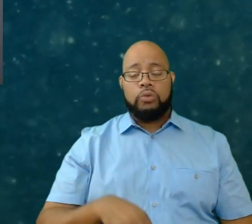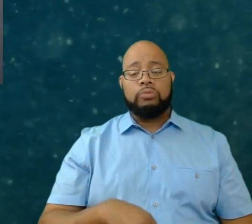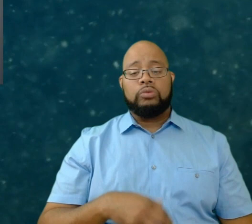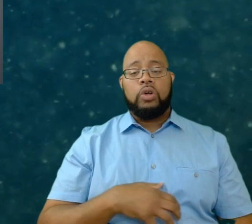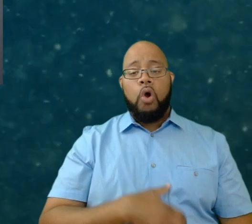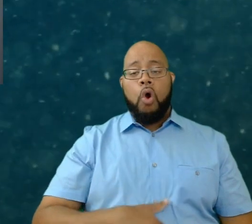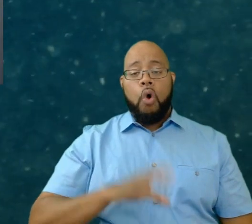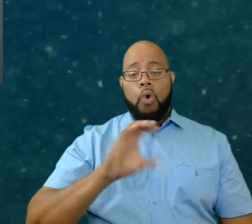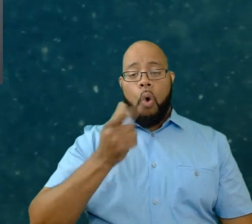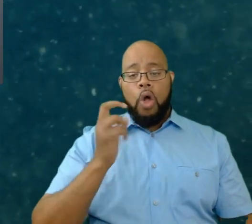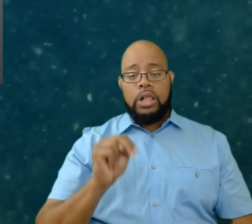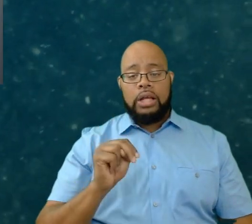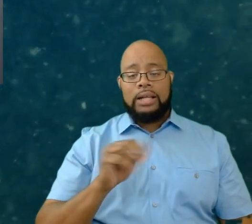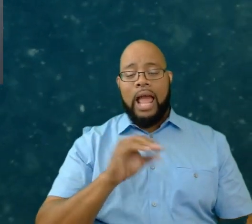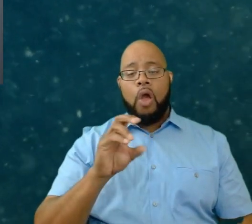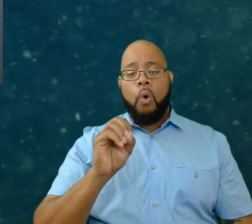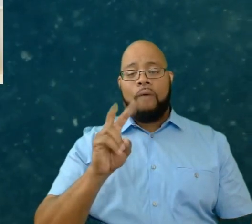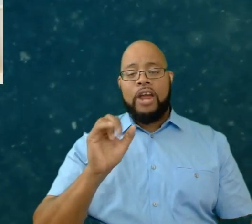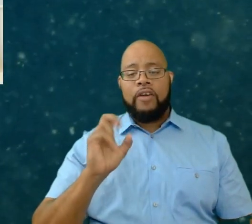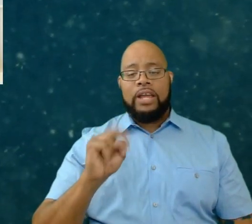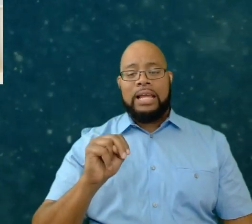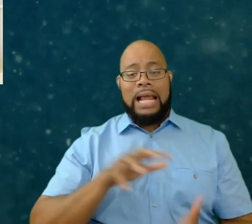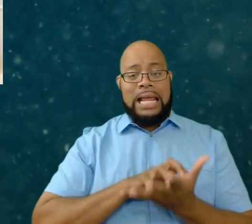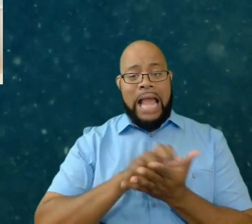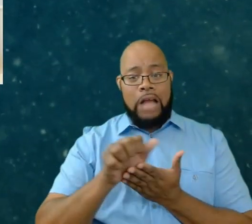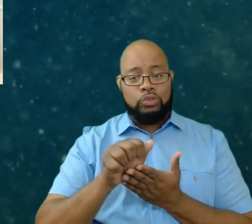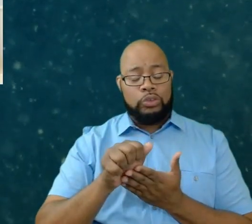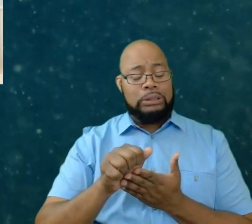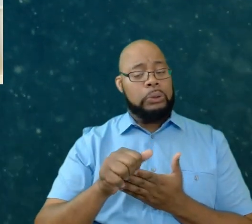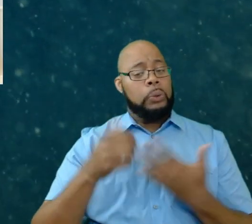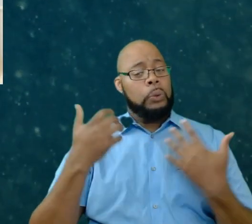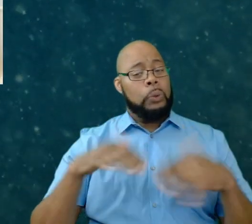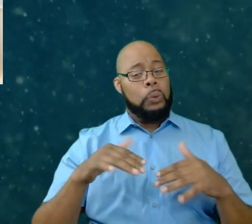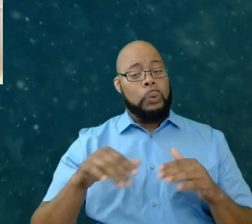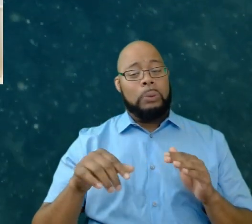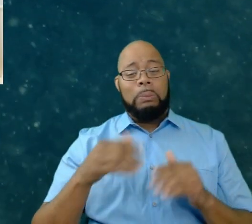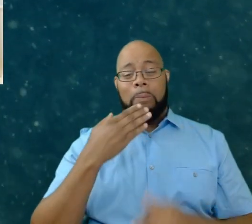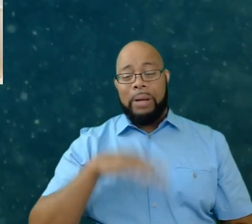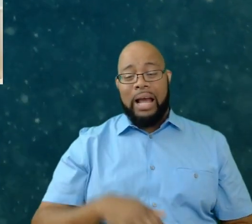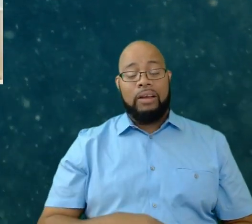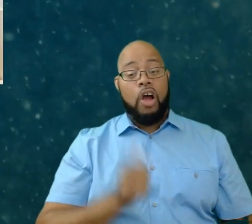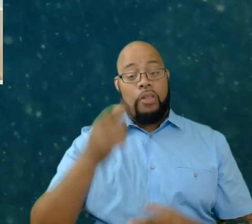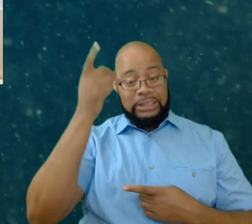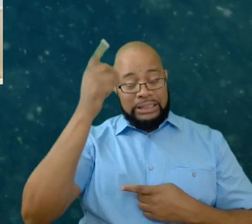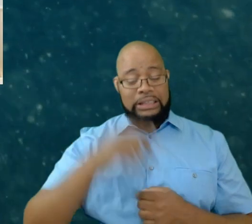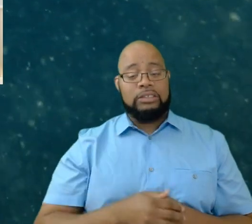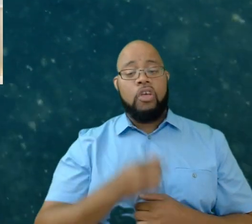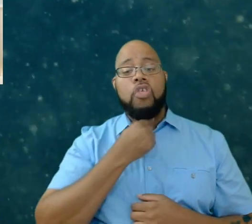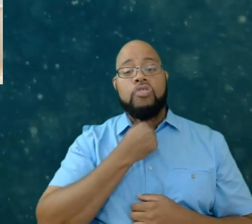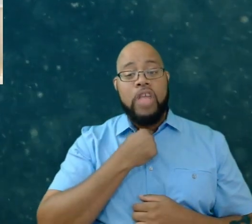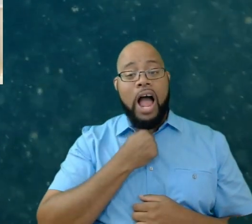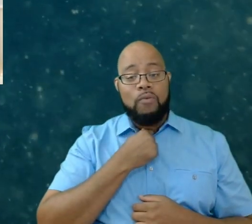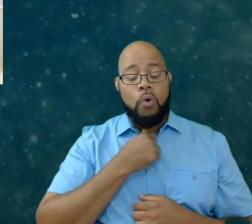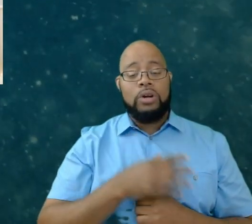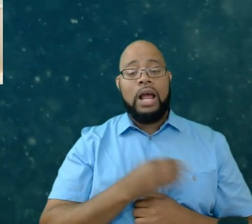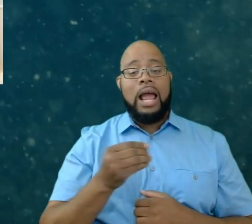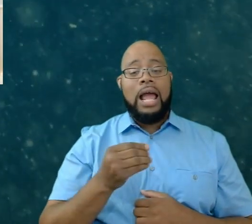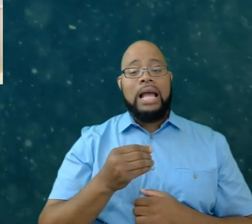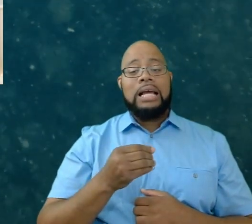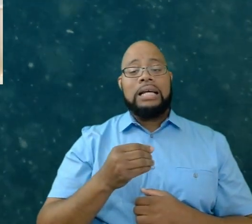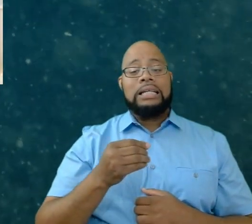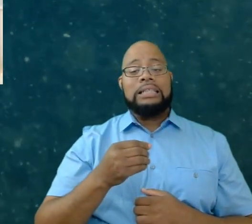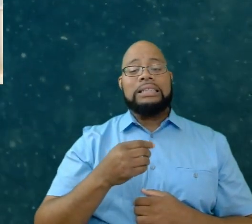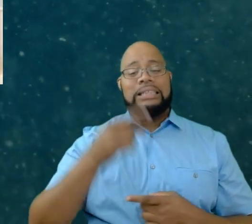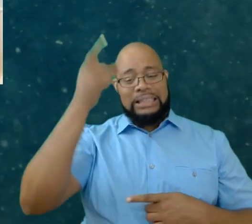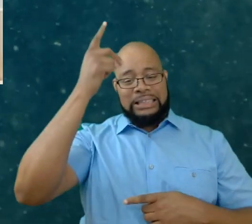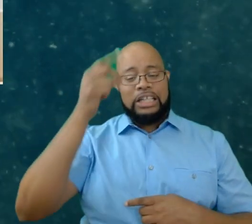cause bladder, colorectal, and ovarian cancer. Now that doesn't sound like fun. Other diseases reported are thyroid